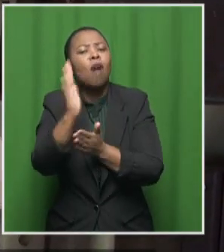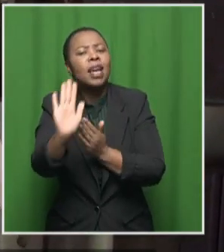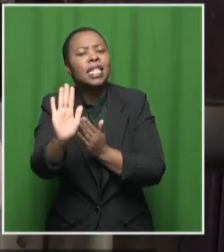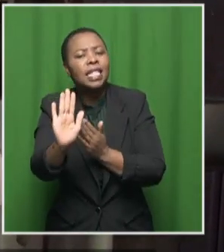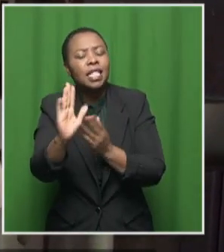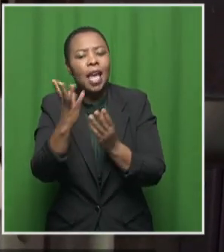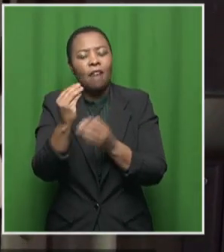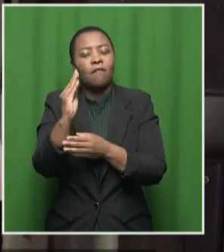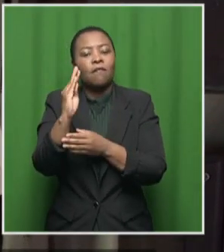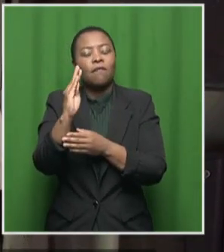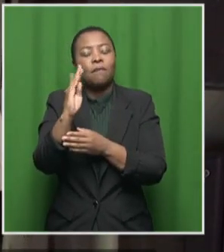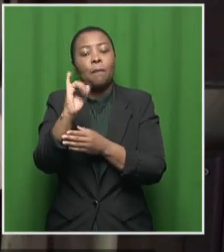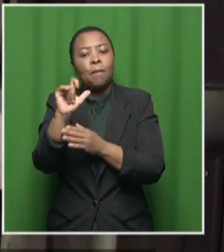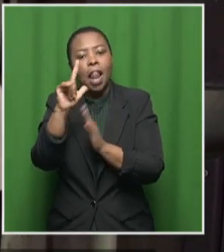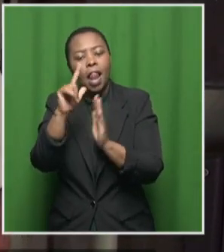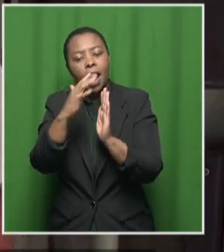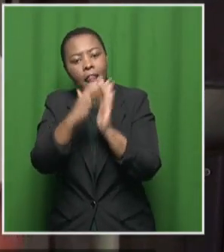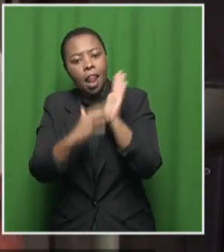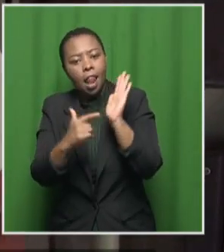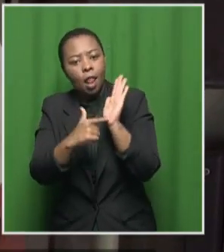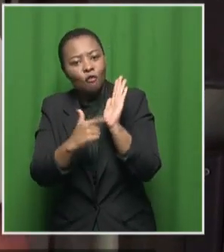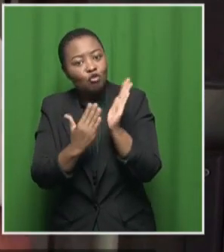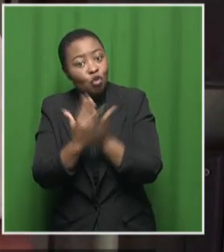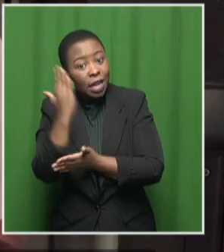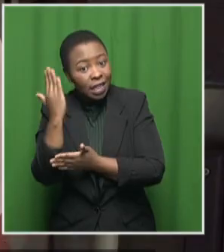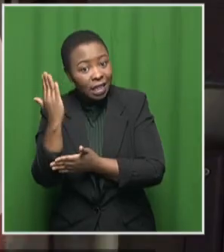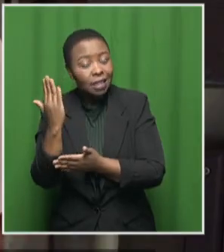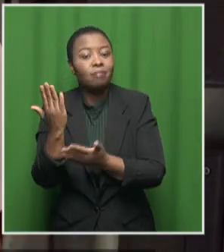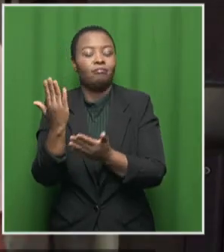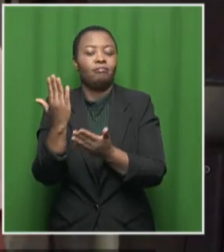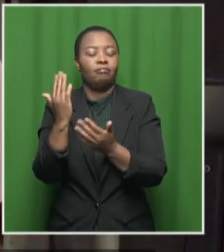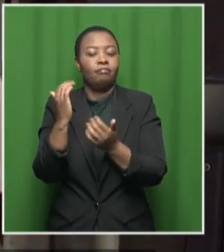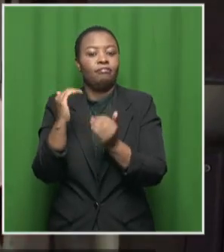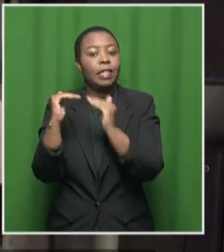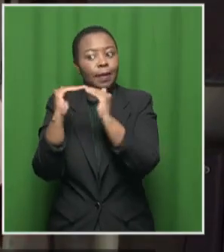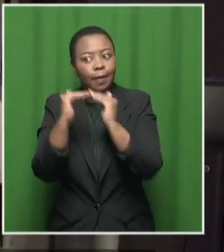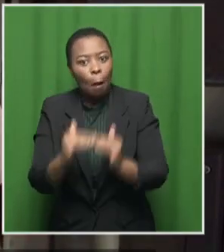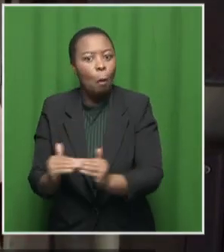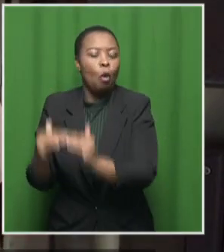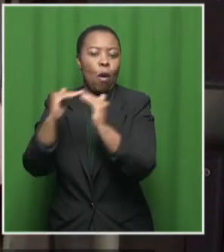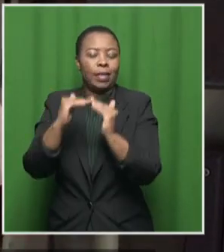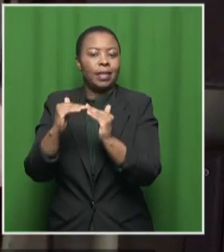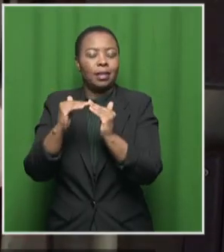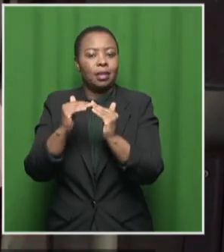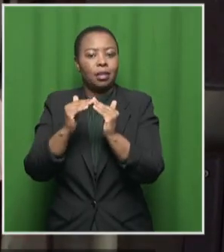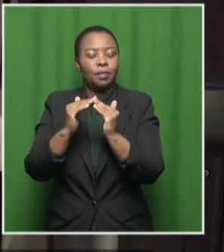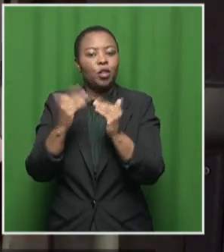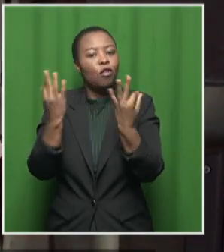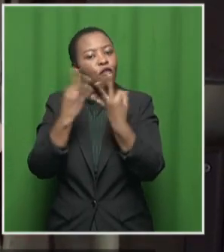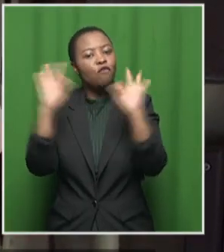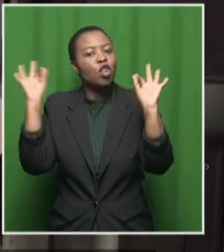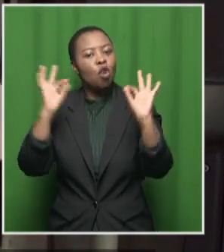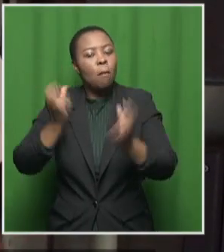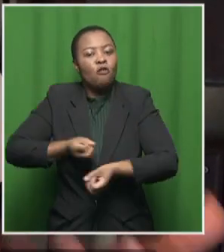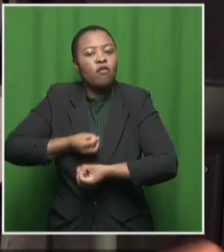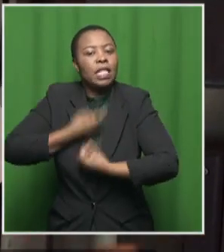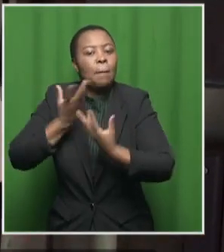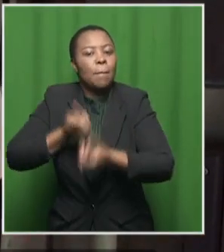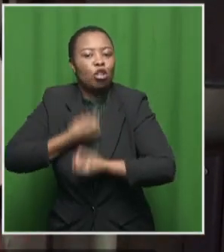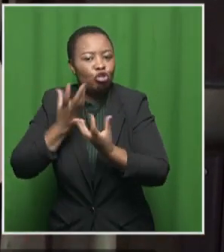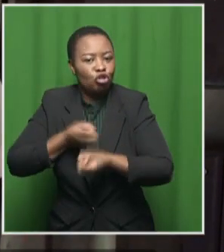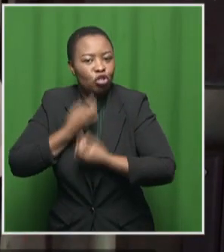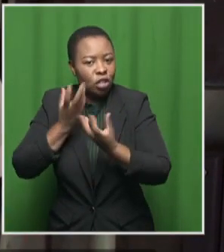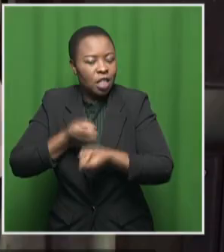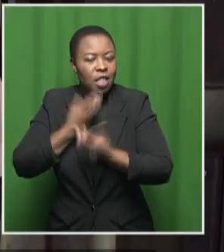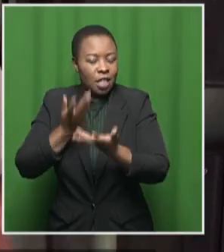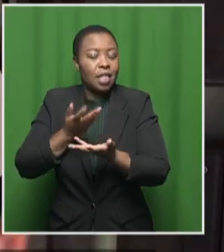of Rights, the tools that you use to push democracy forward, right? Freedom of speech. All these rights in there, when you take